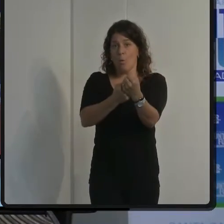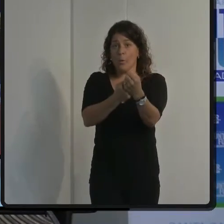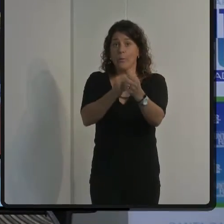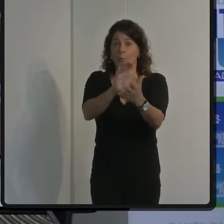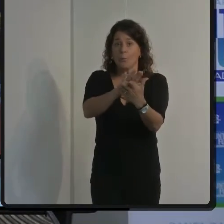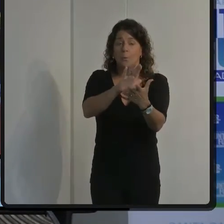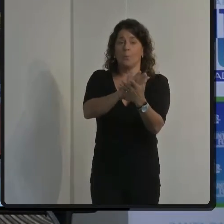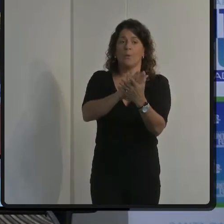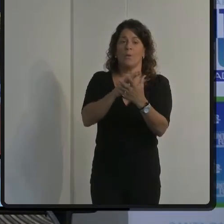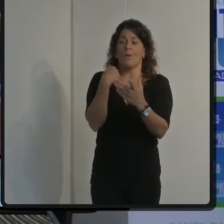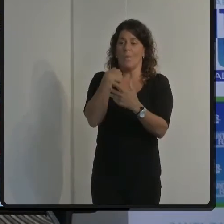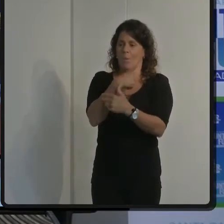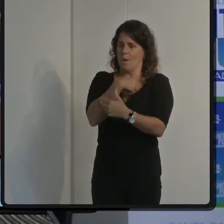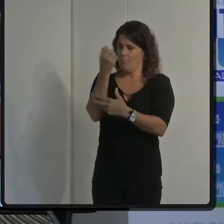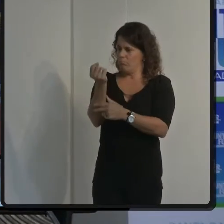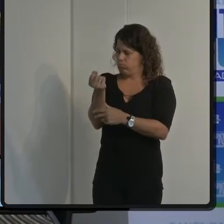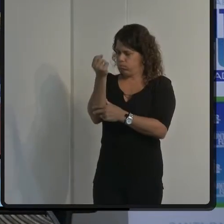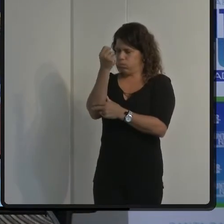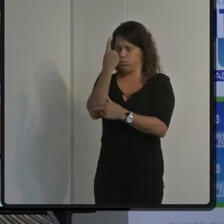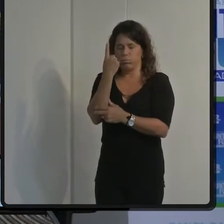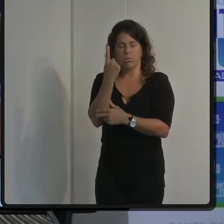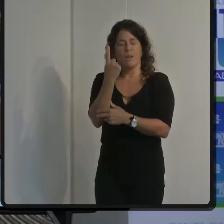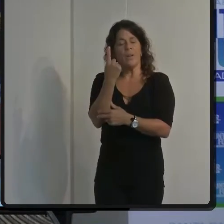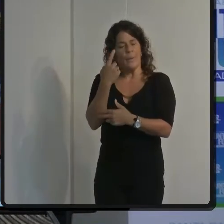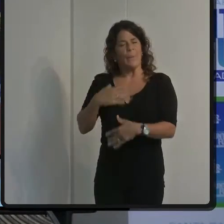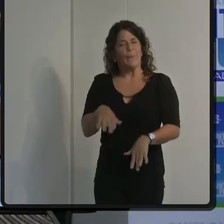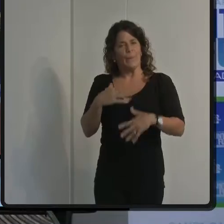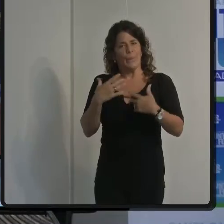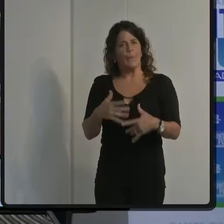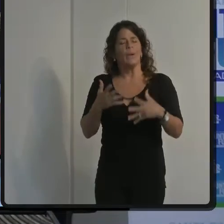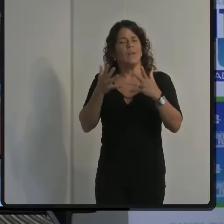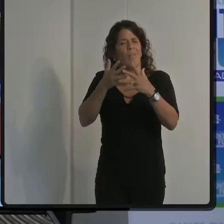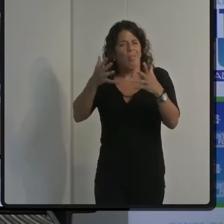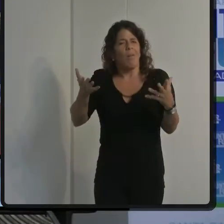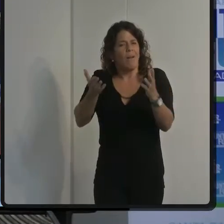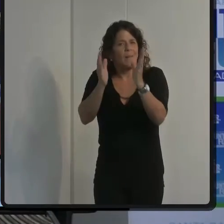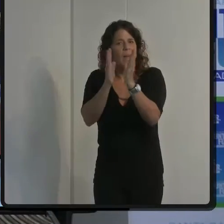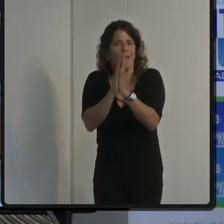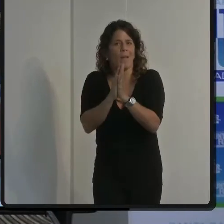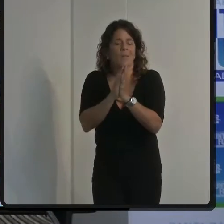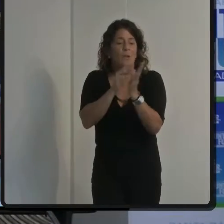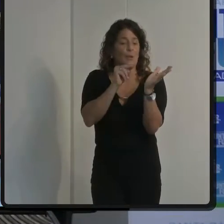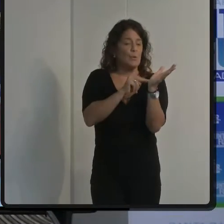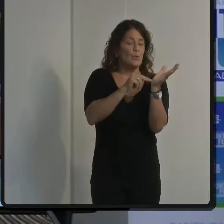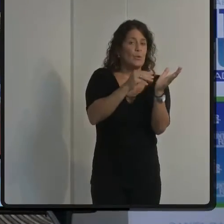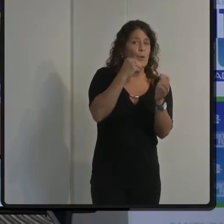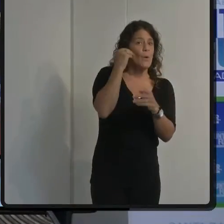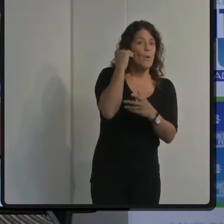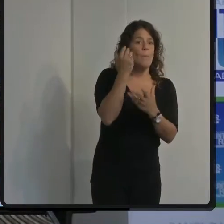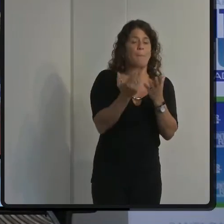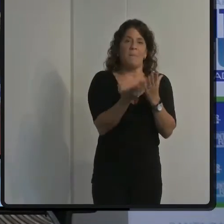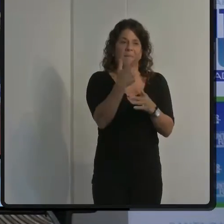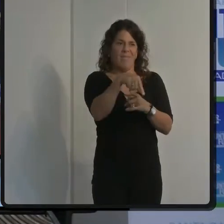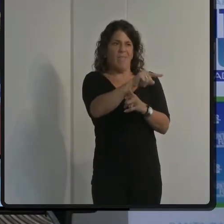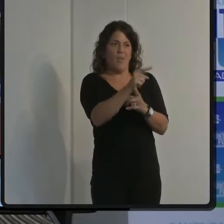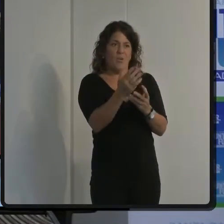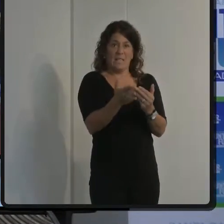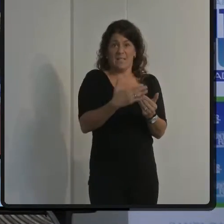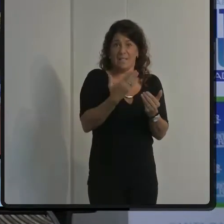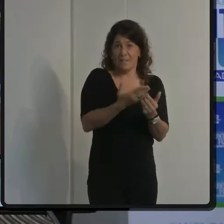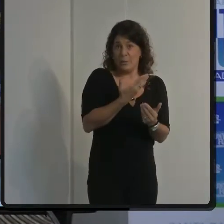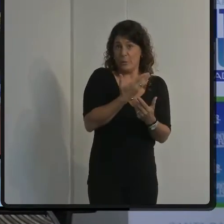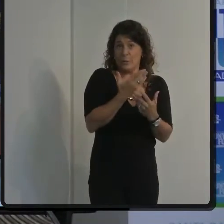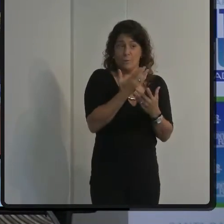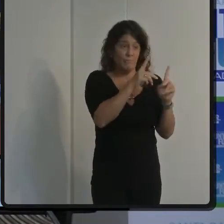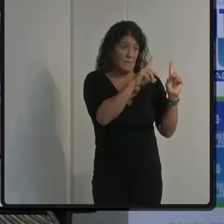We understand that it's a big undertaking for a school. A nursing home might be a little bit better equipped to do